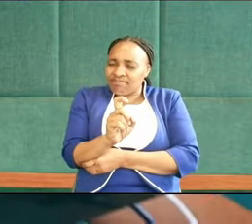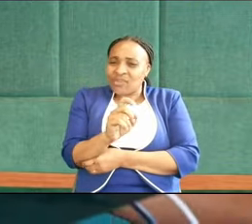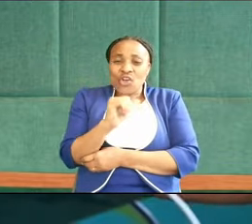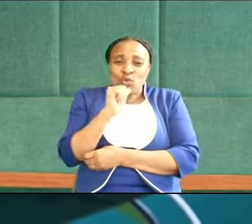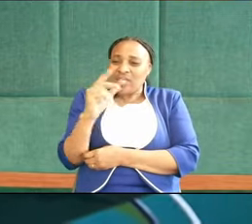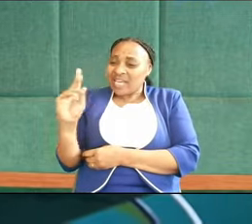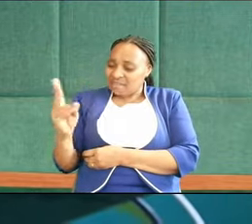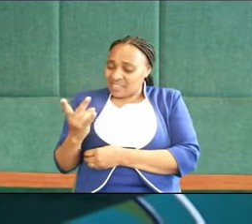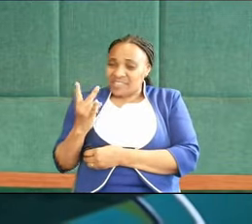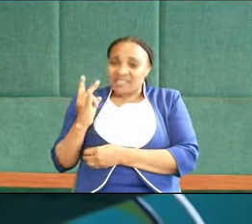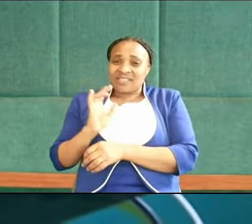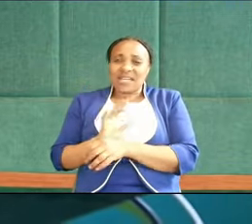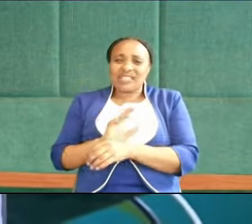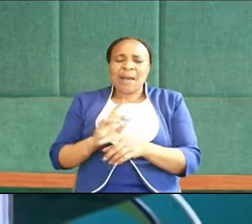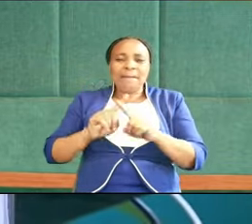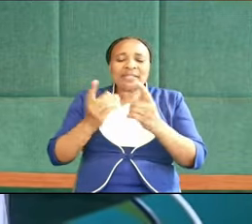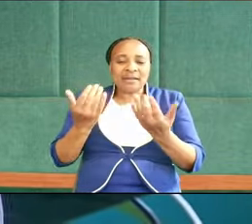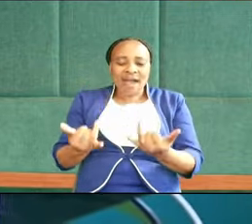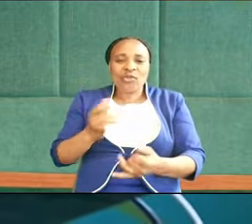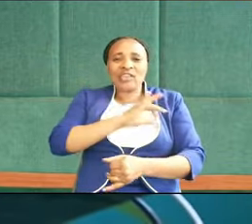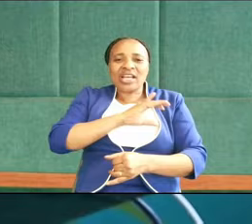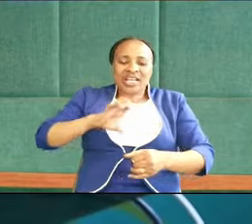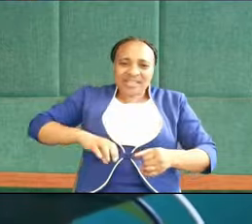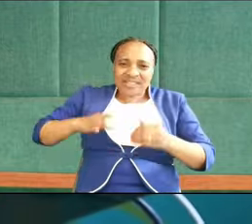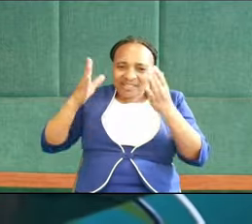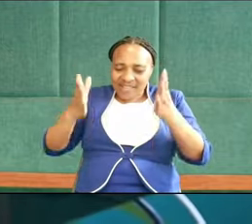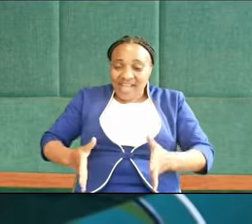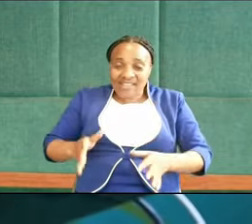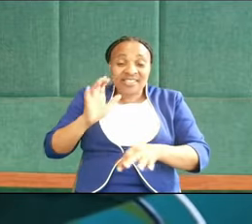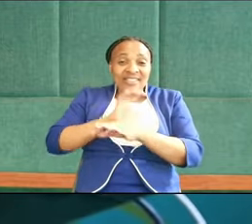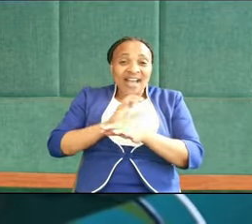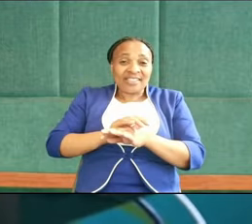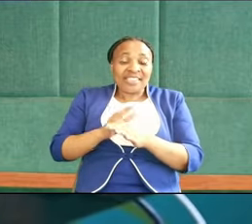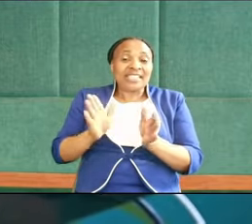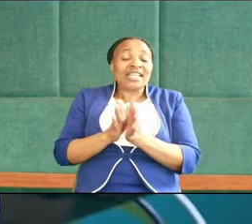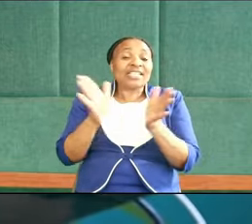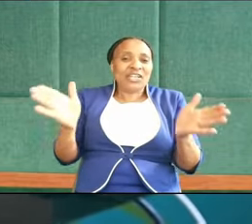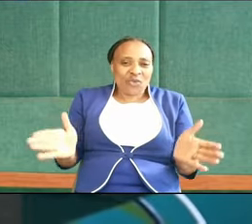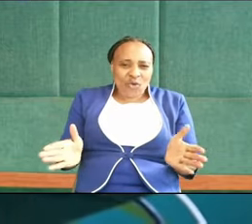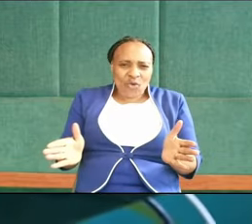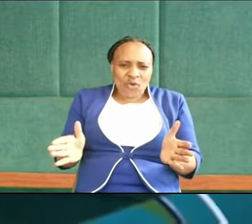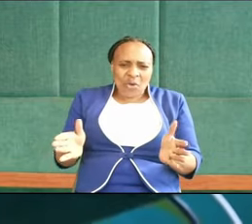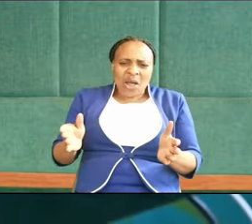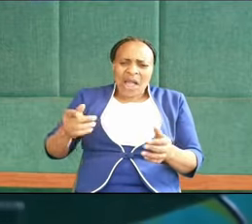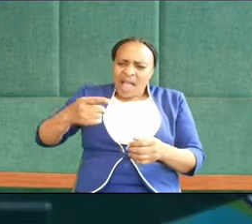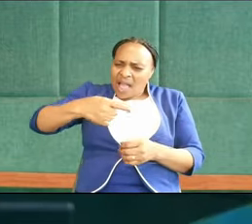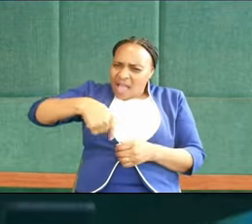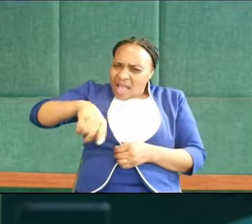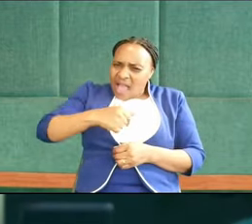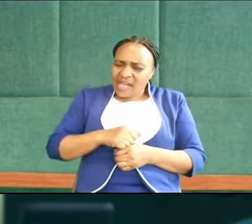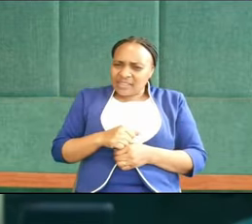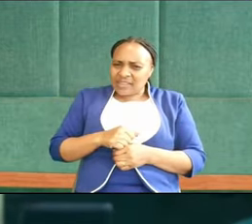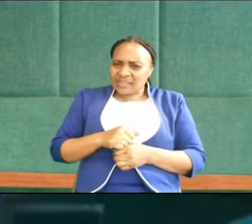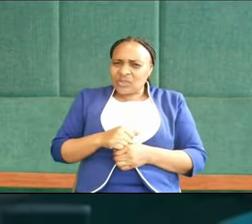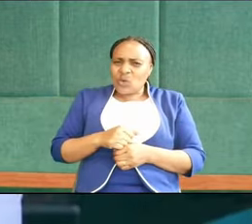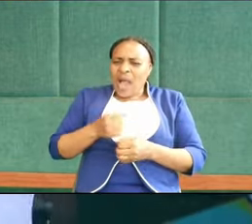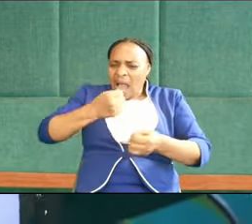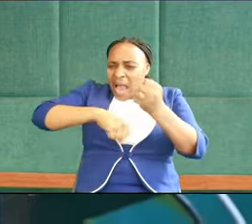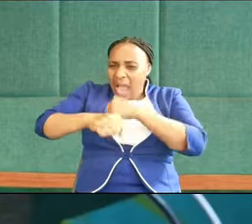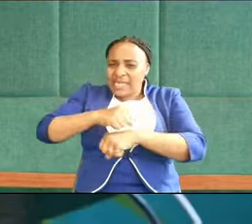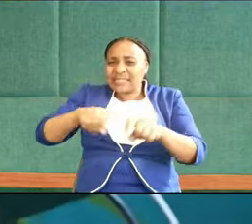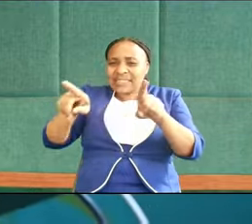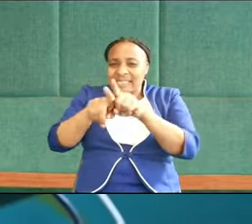Seventh-day Adventist Church, but to the Christian church in general, have we, unlike Naboth,